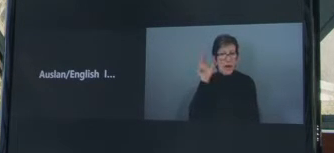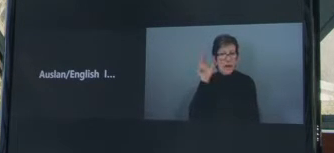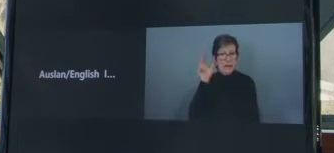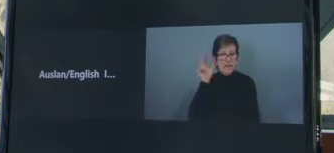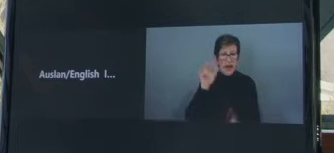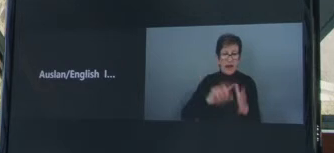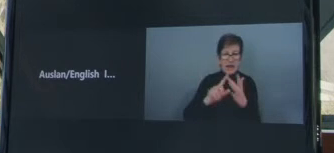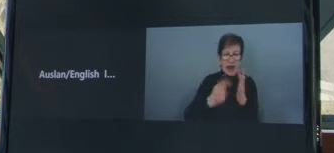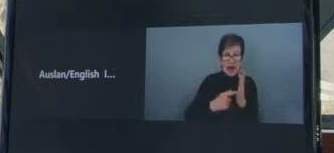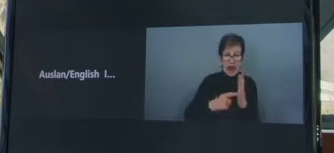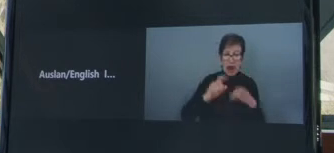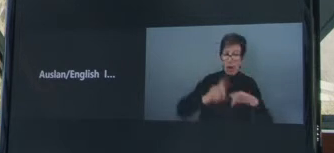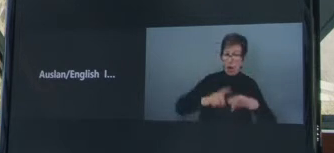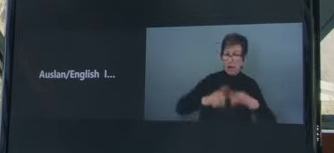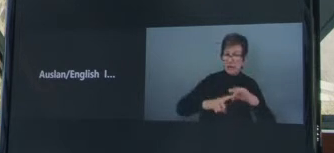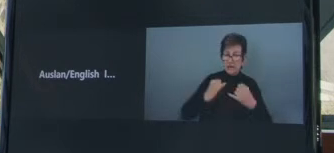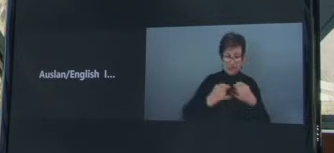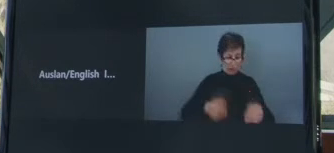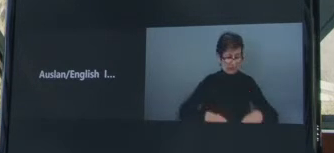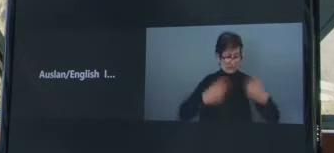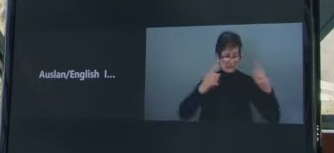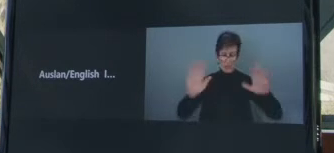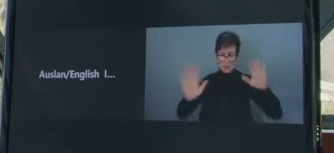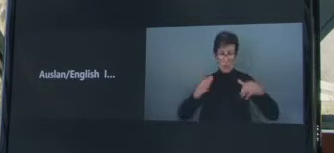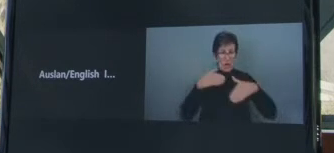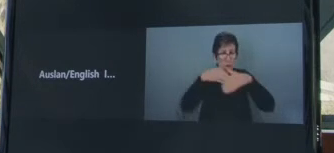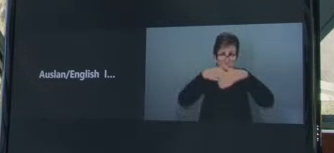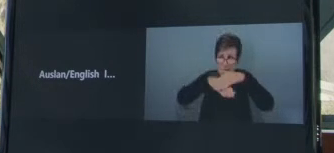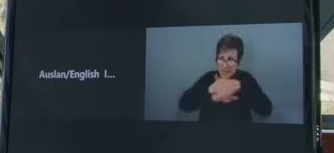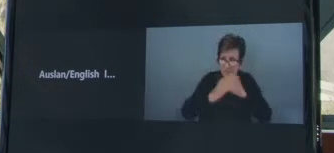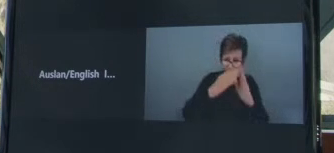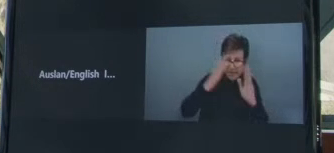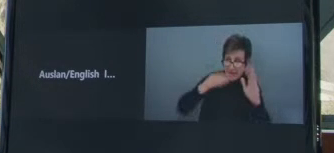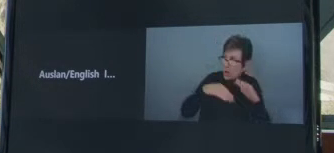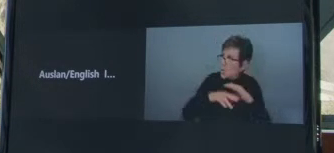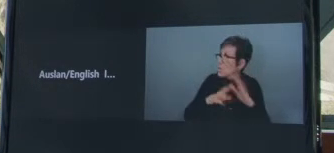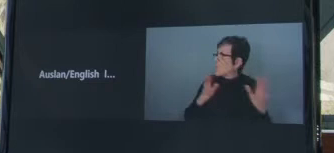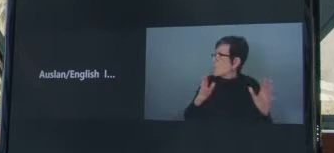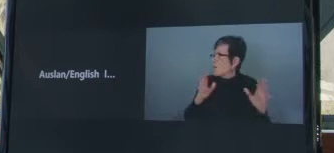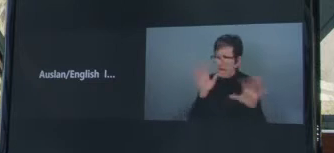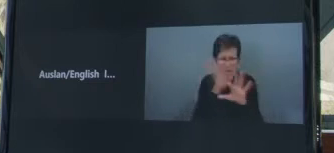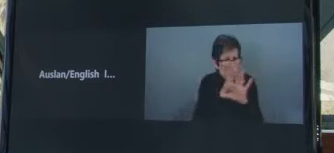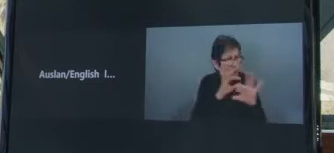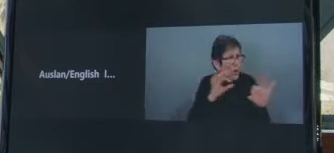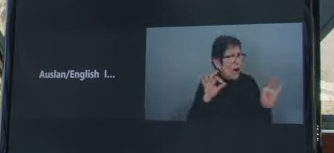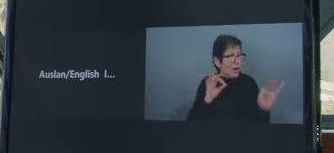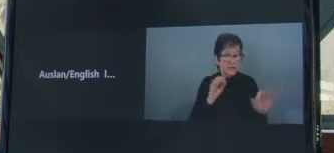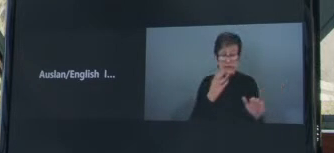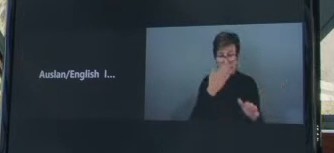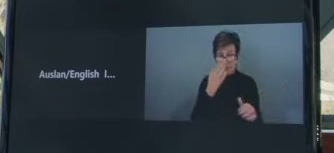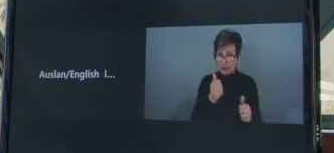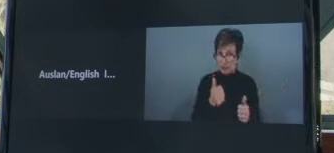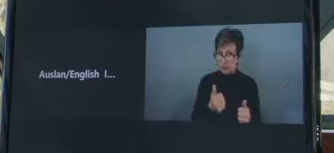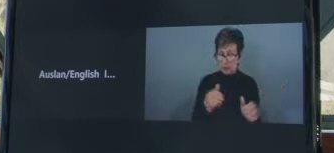quality within the factory. It's incredibly quiet and smells great relative to a lot of the plywood